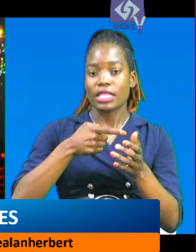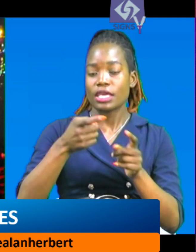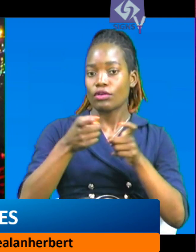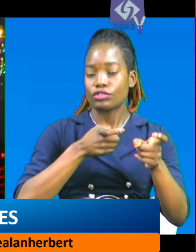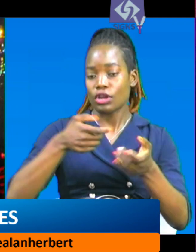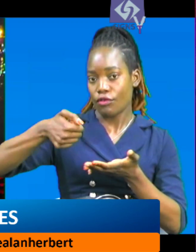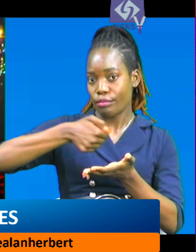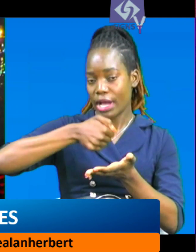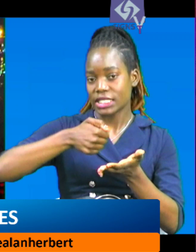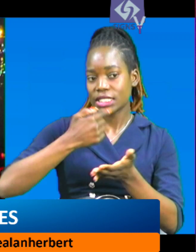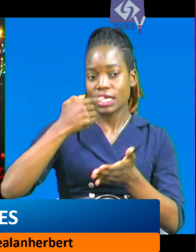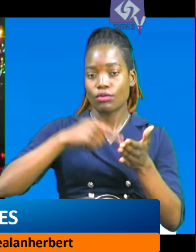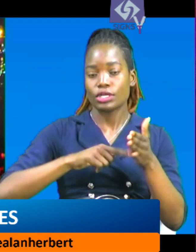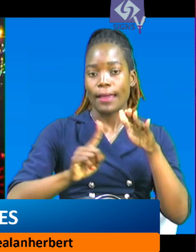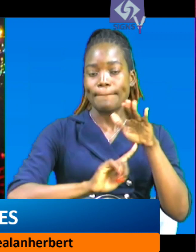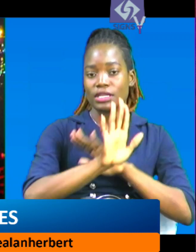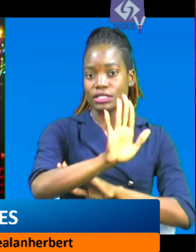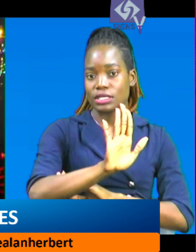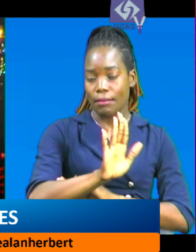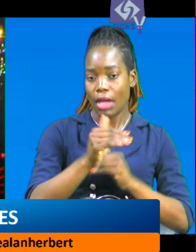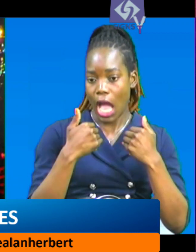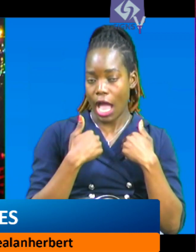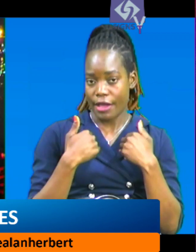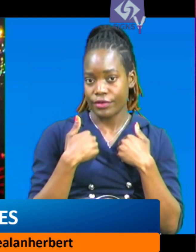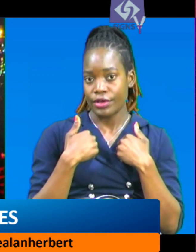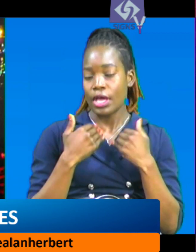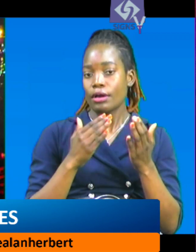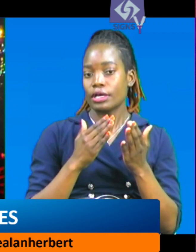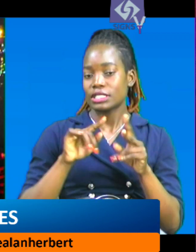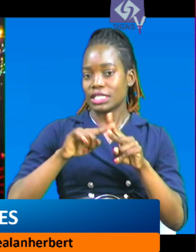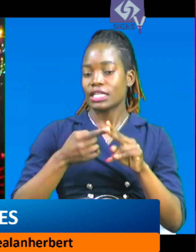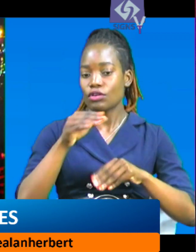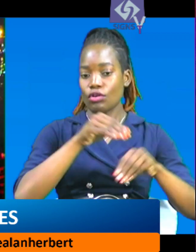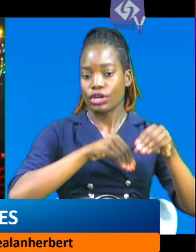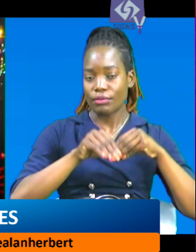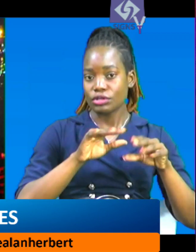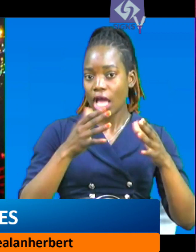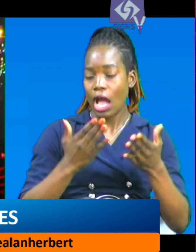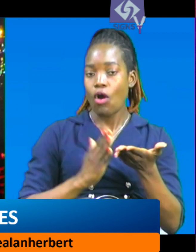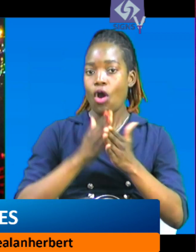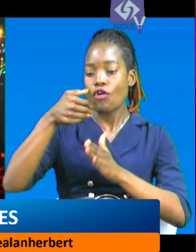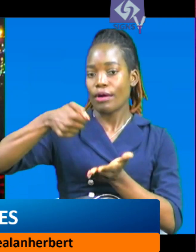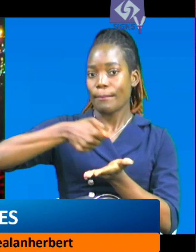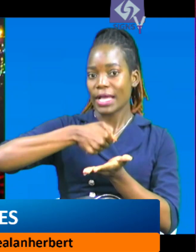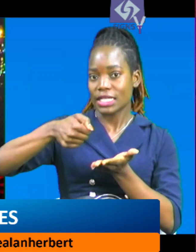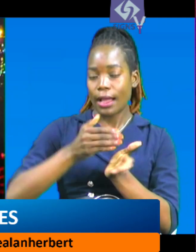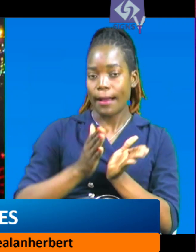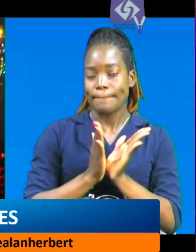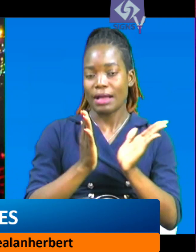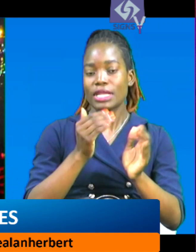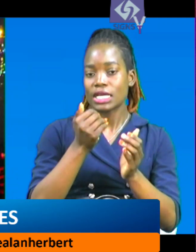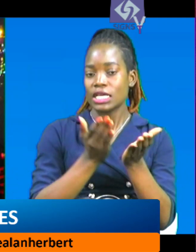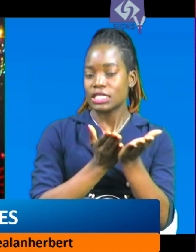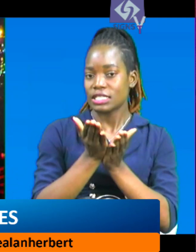Margaret Nyakango, that his ministry has institutionalized corruption by over-budgeting public servants